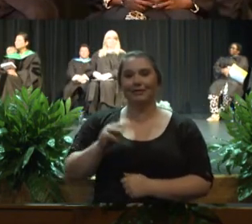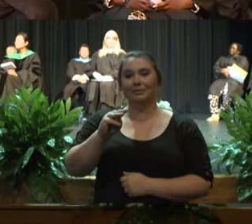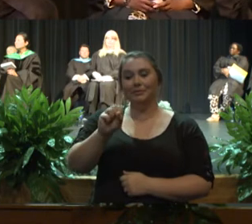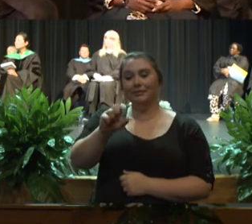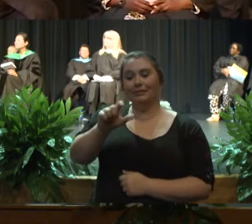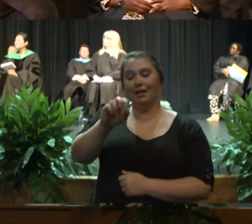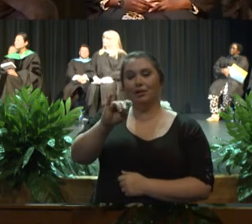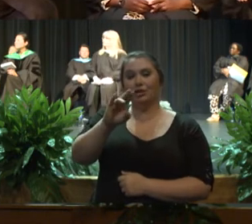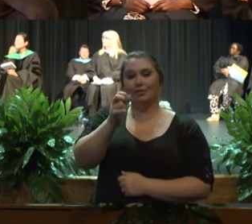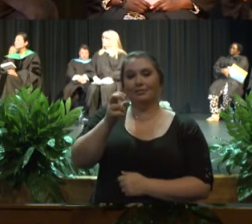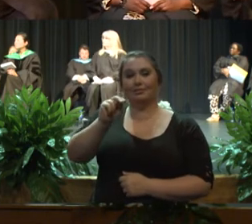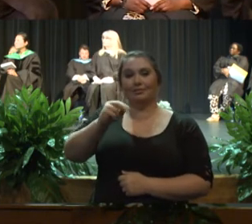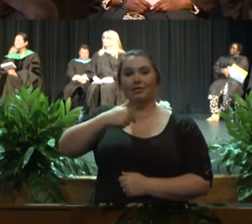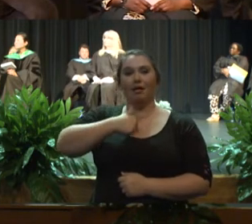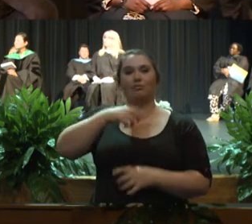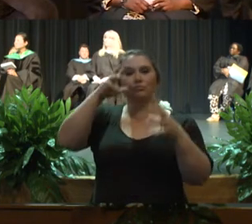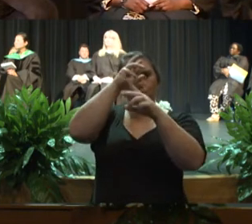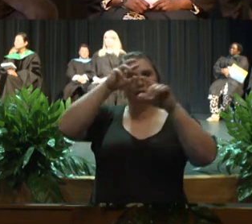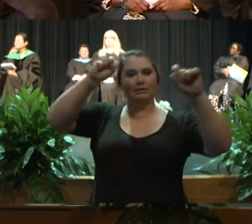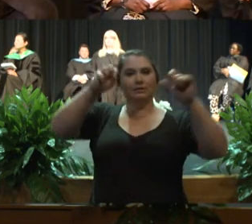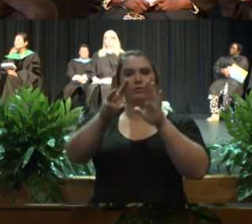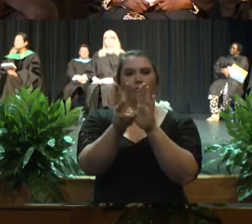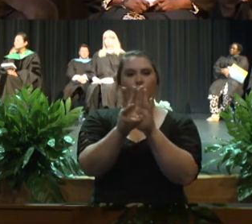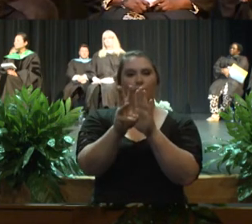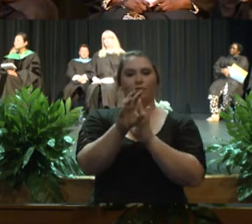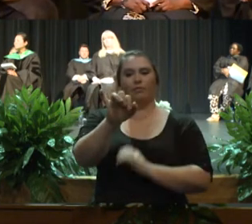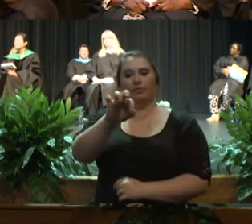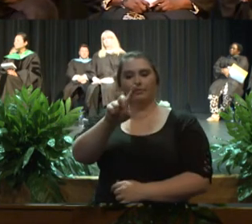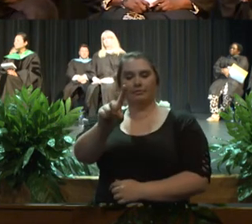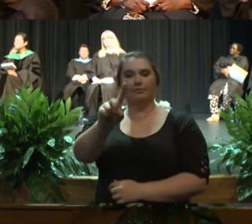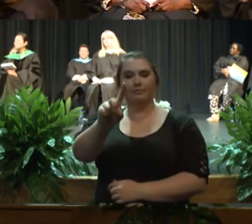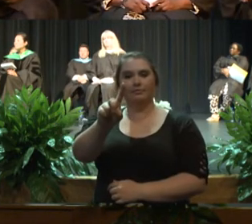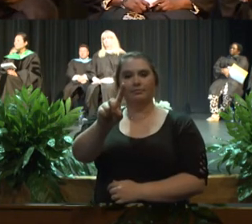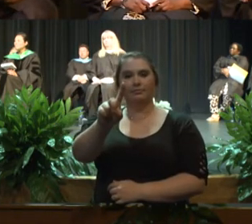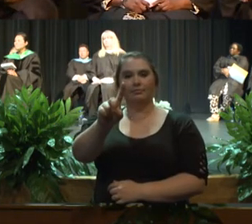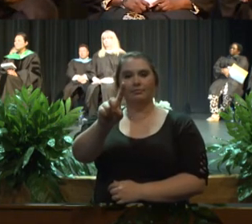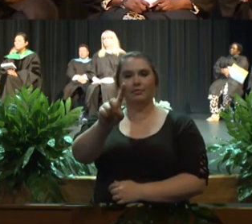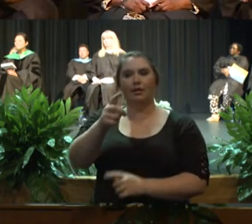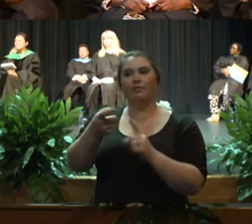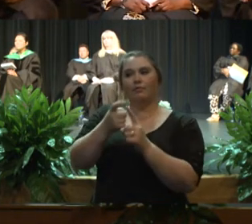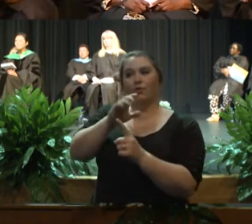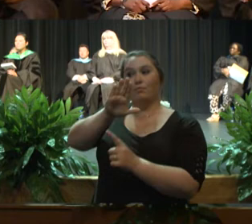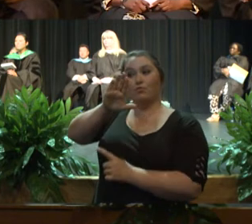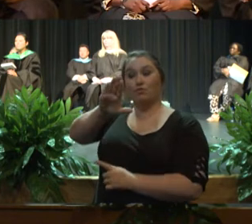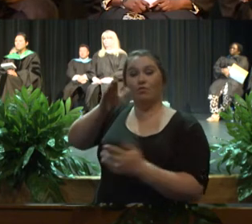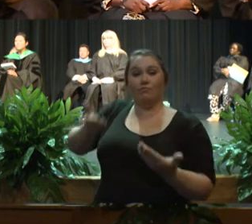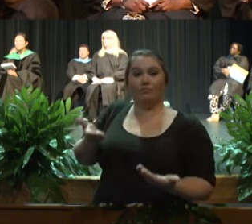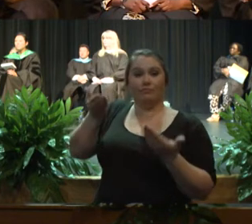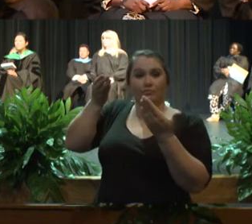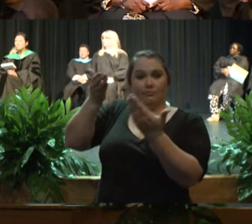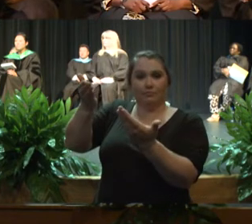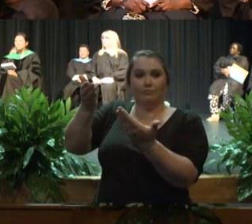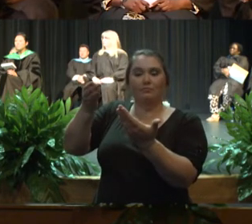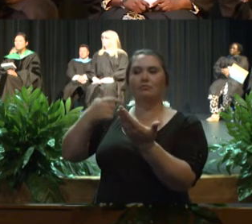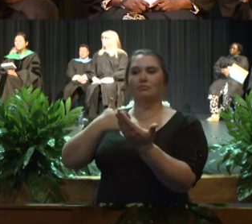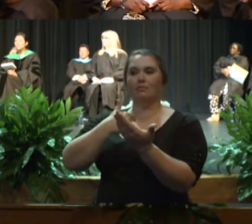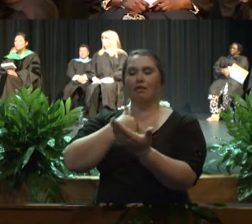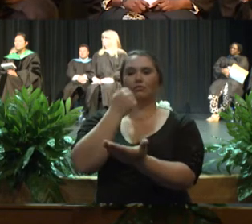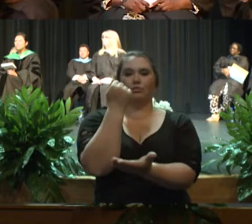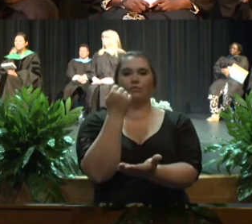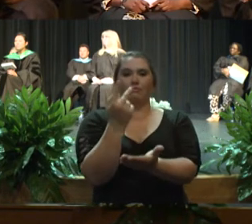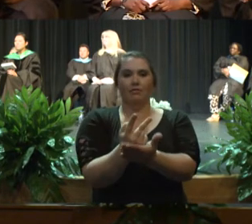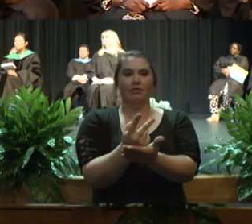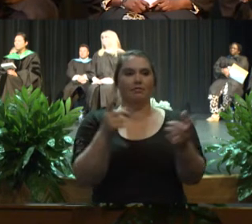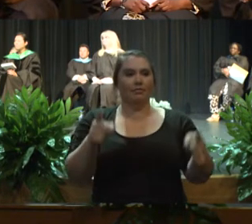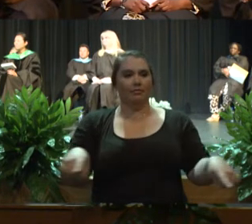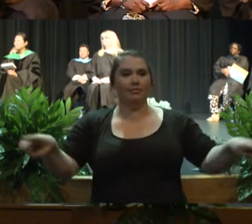Ms. Latchison, as the superintendent of the Waco Independent School District, and based on your recommendation,